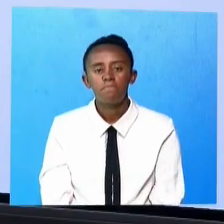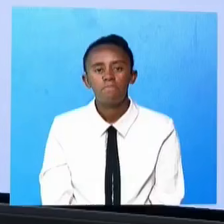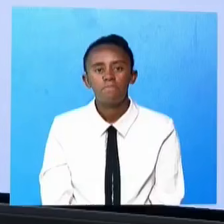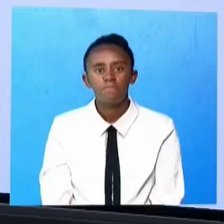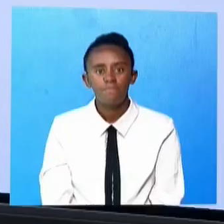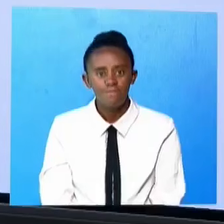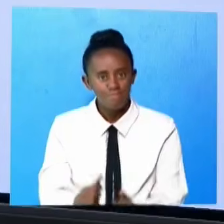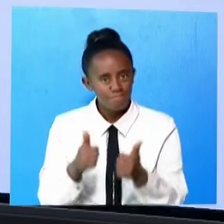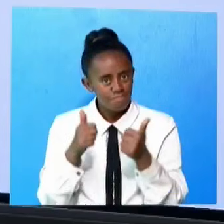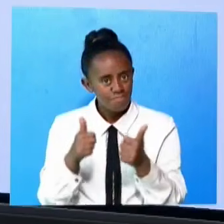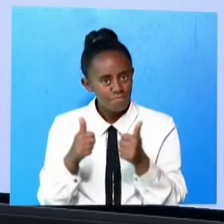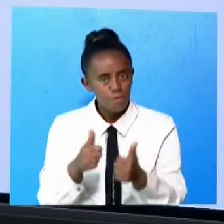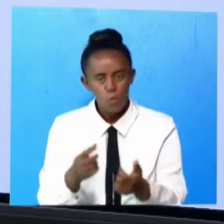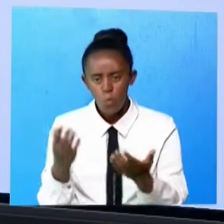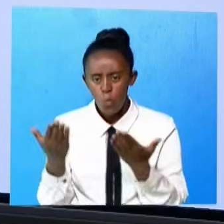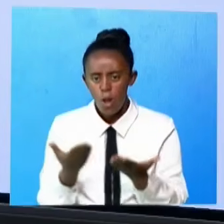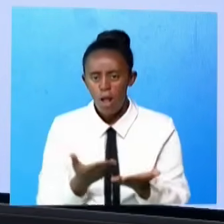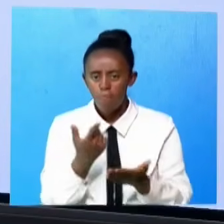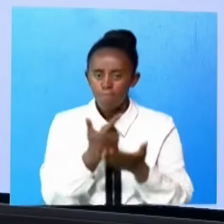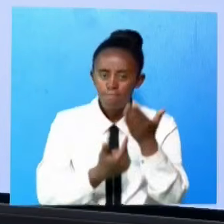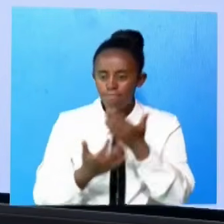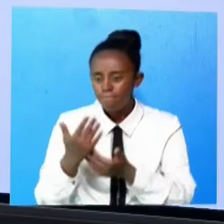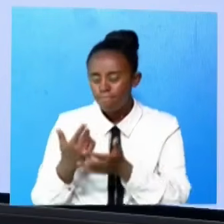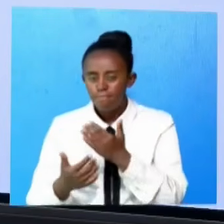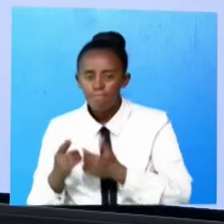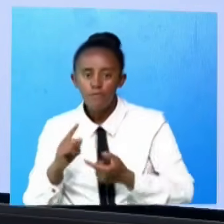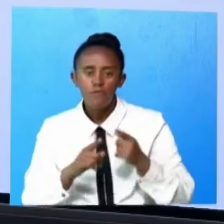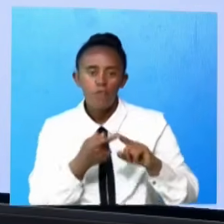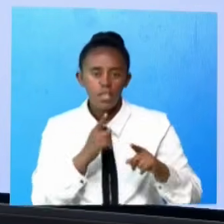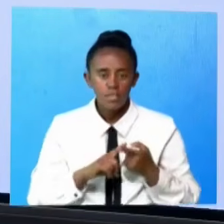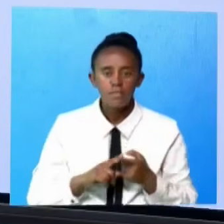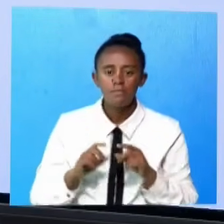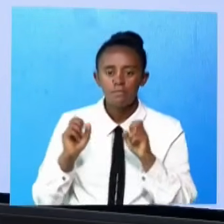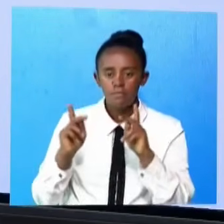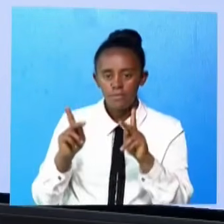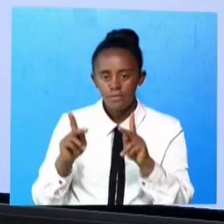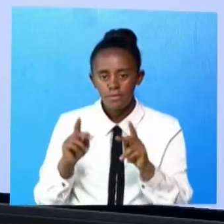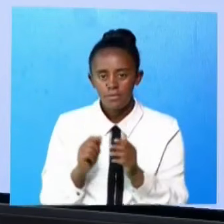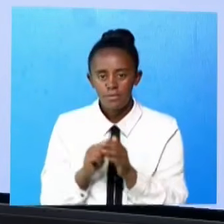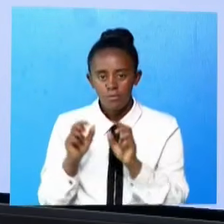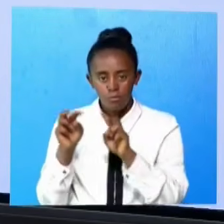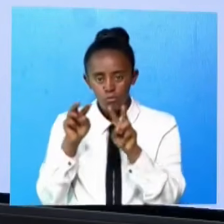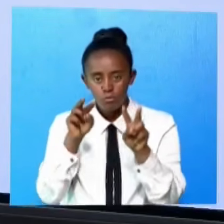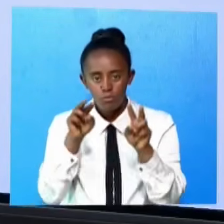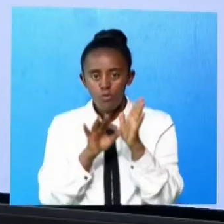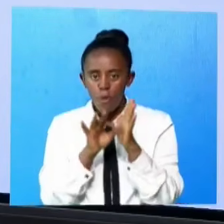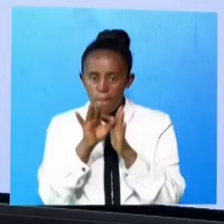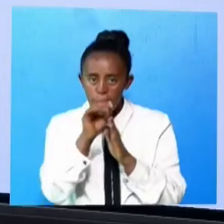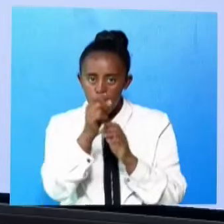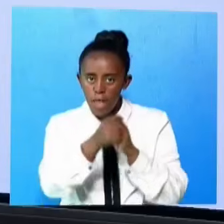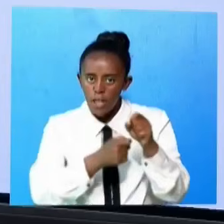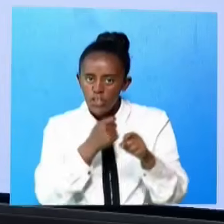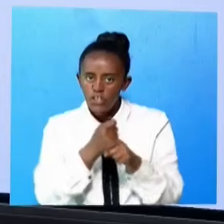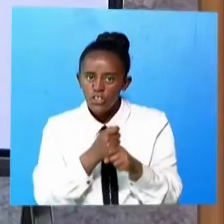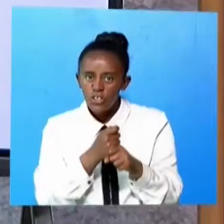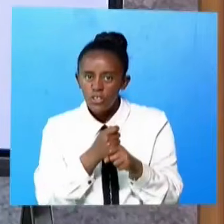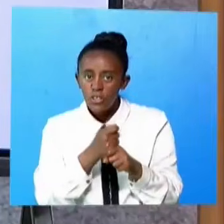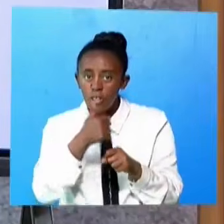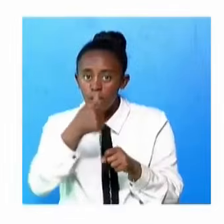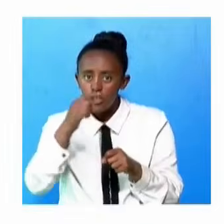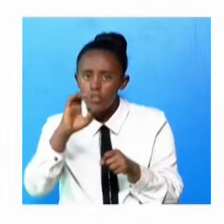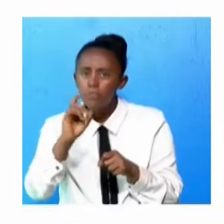Good. You are welcome to discuss with your friends. Look at their number, the age. This age stands for